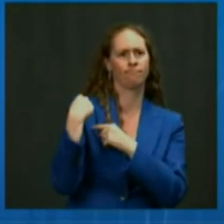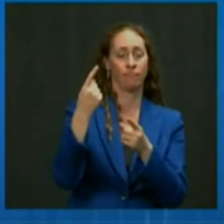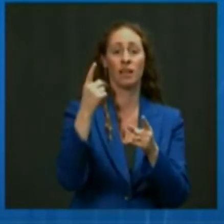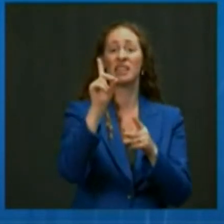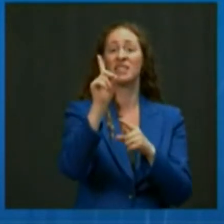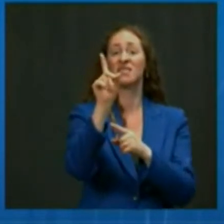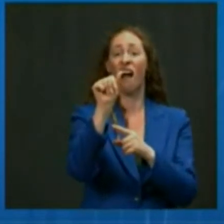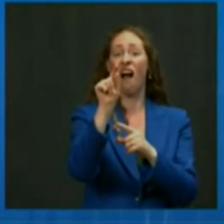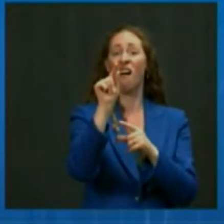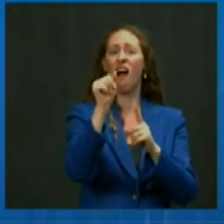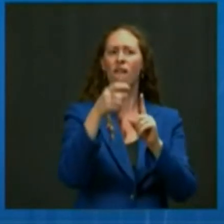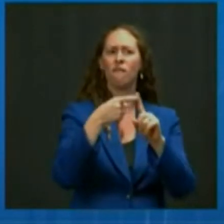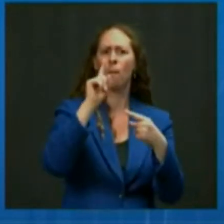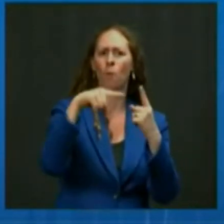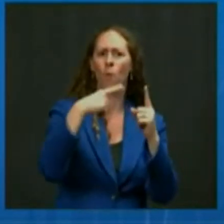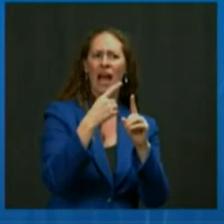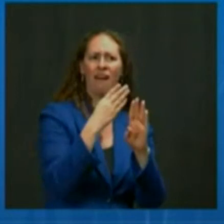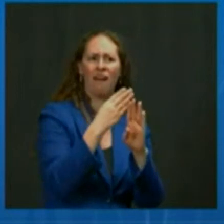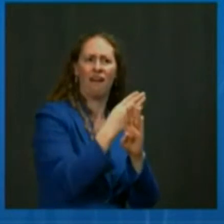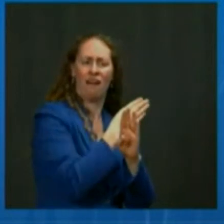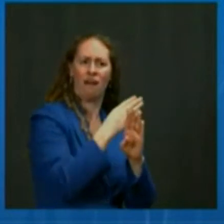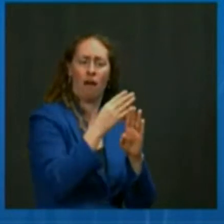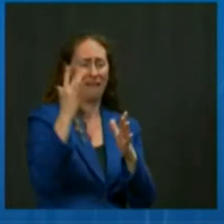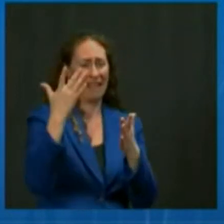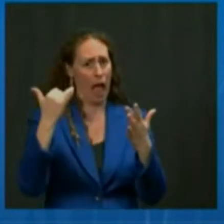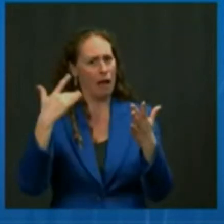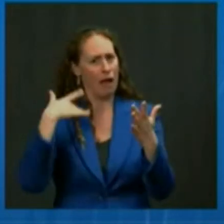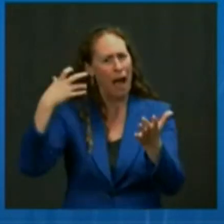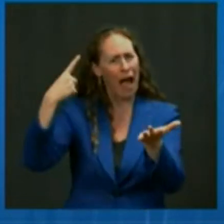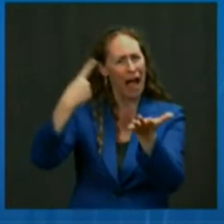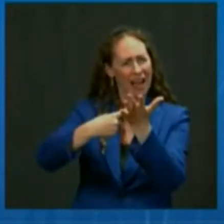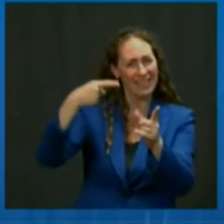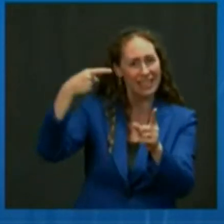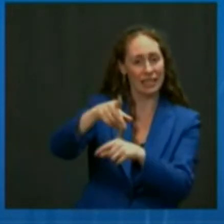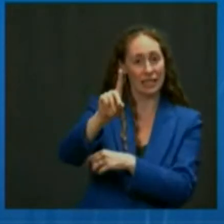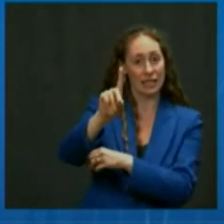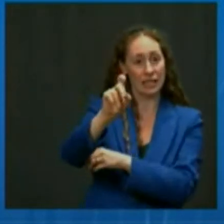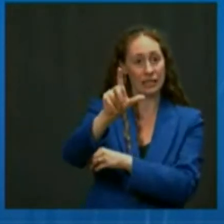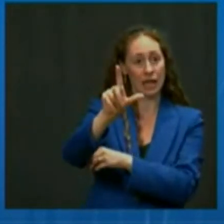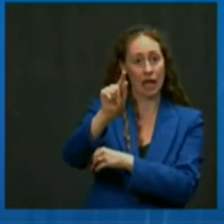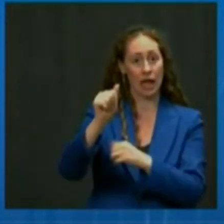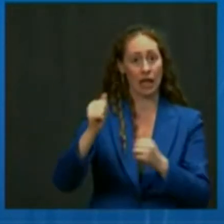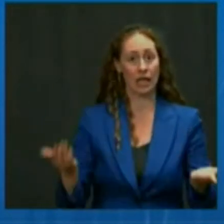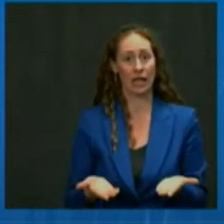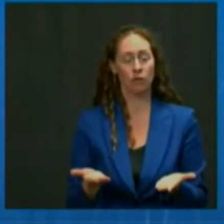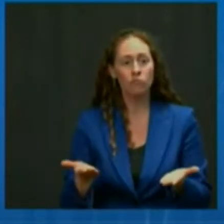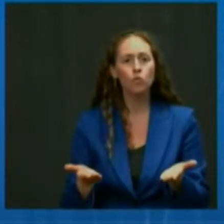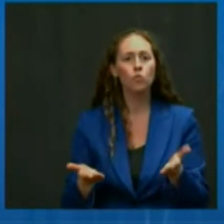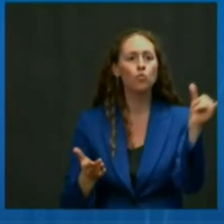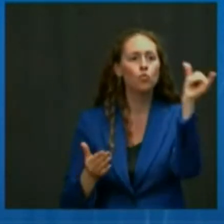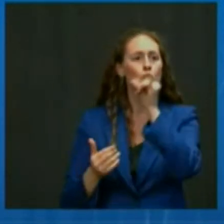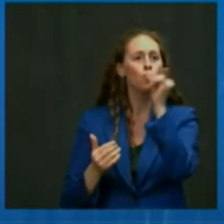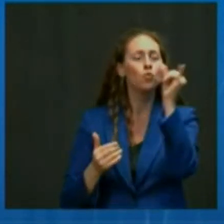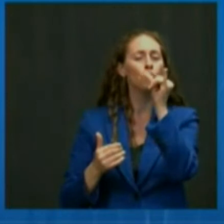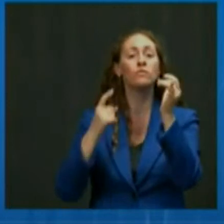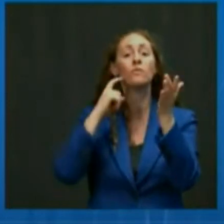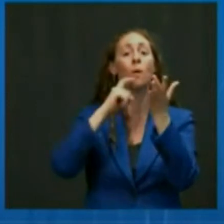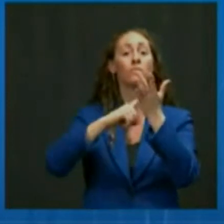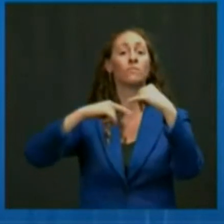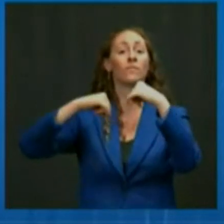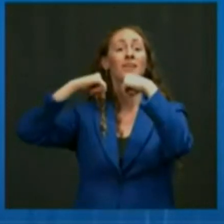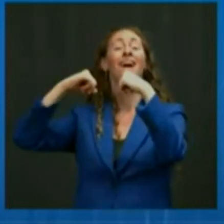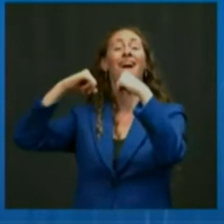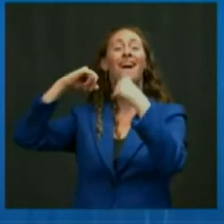Delta variant here, we are starting to see waning immunity with regard to symptomatic infection, not